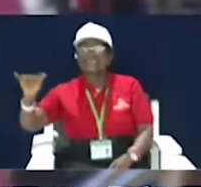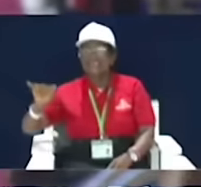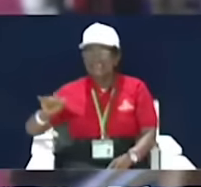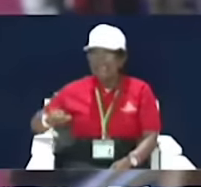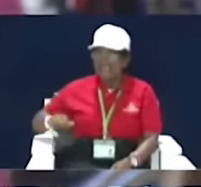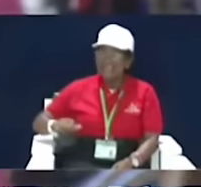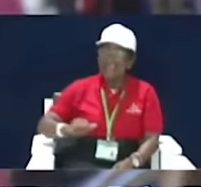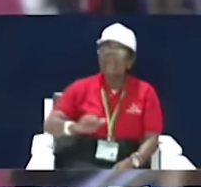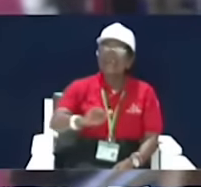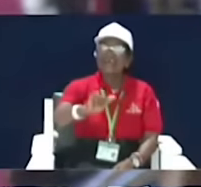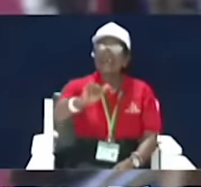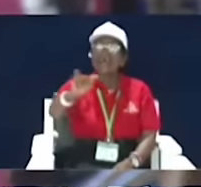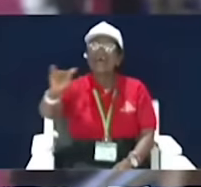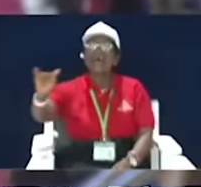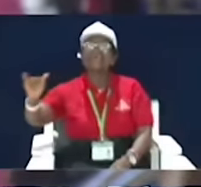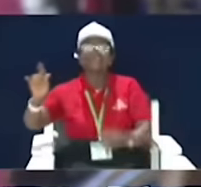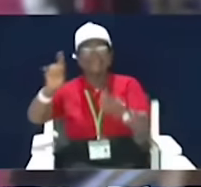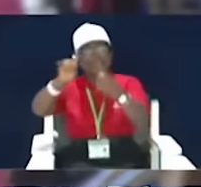everlasting,